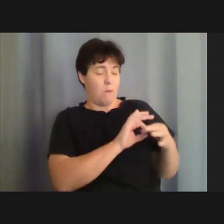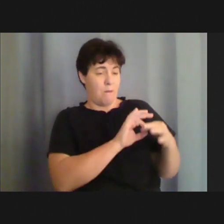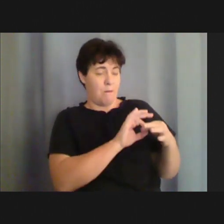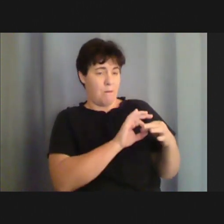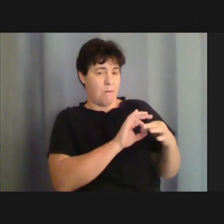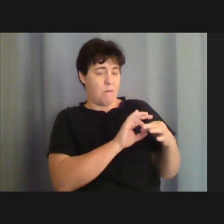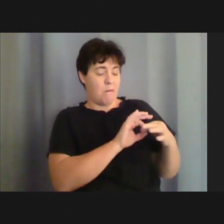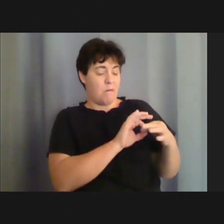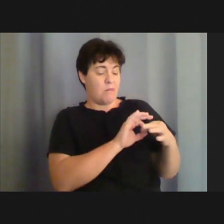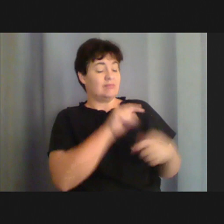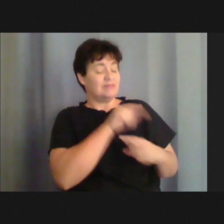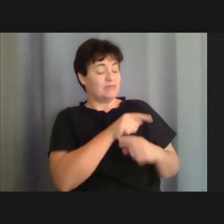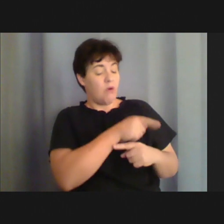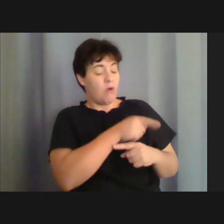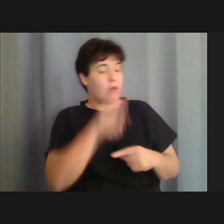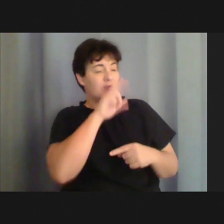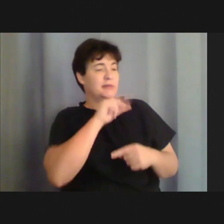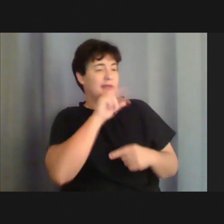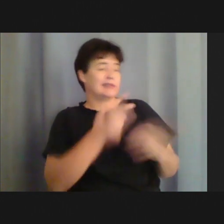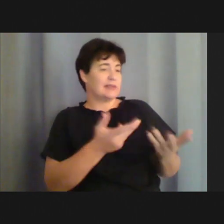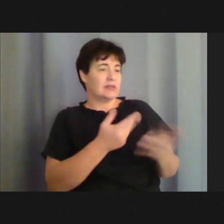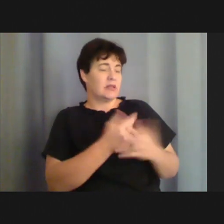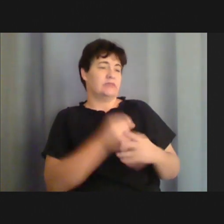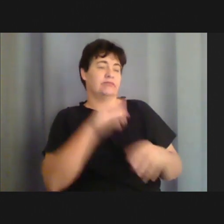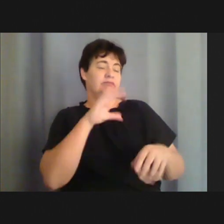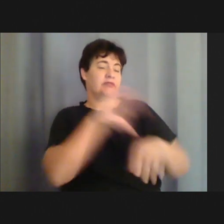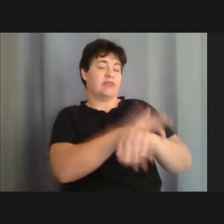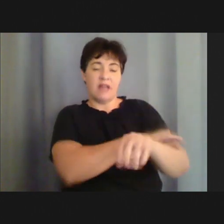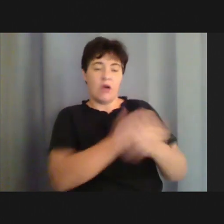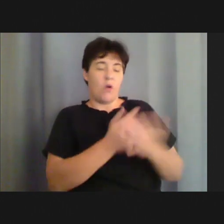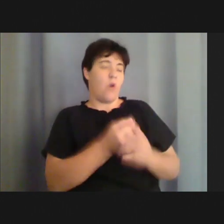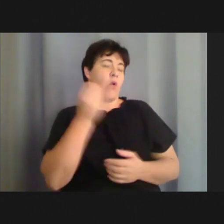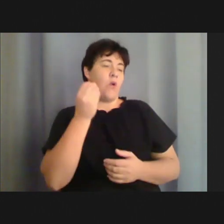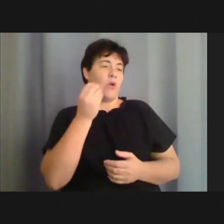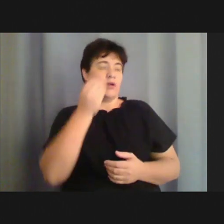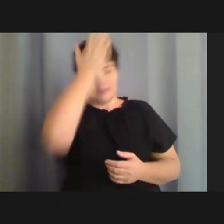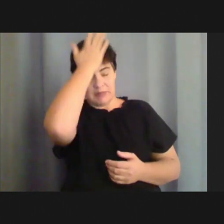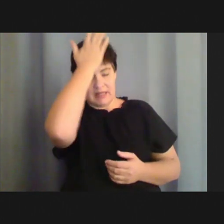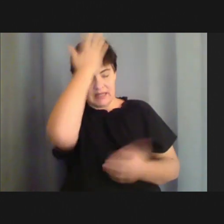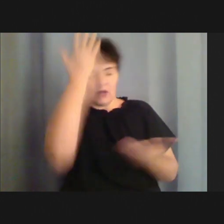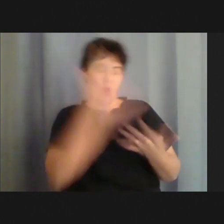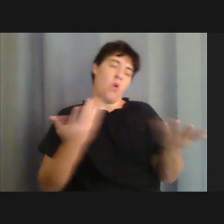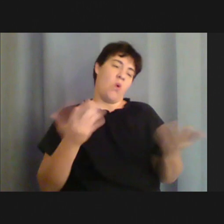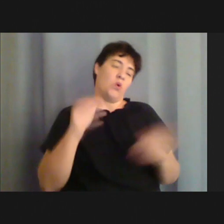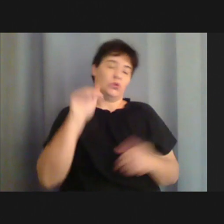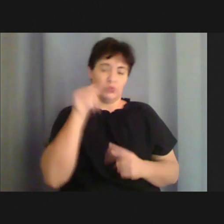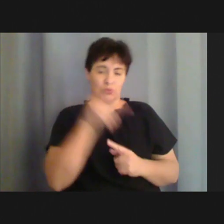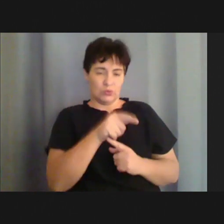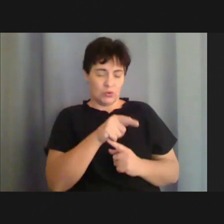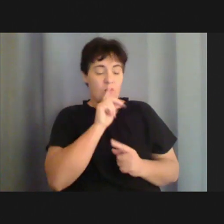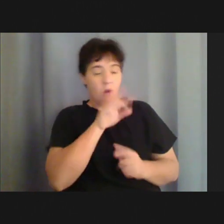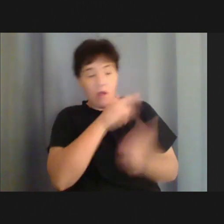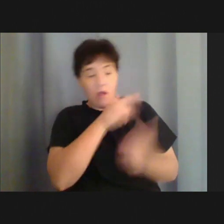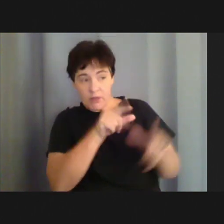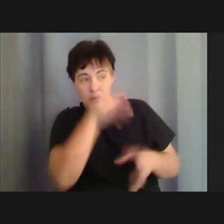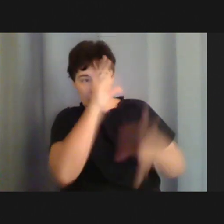live in, everybody is speaking Chivenda or Sipedi or isiZulu, you will naturally pick up that language. It